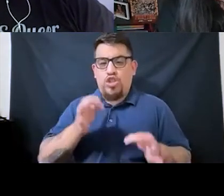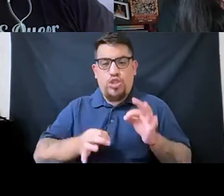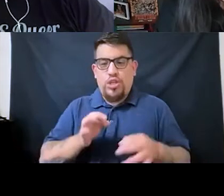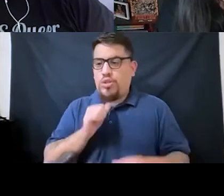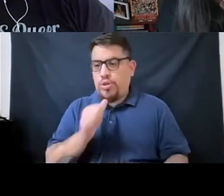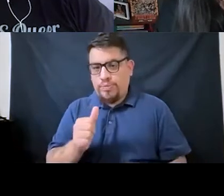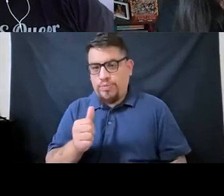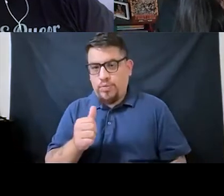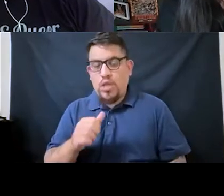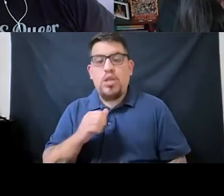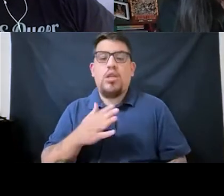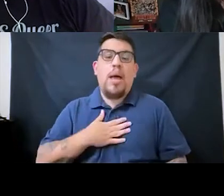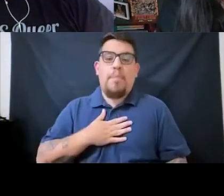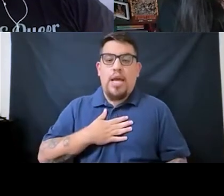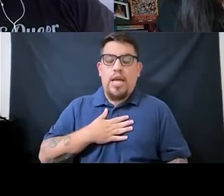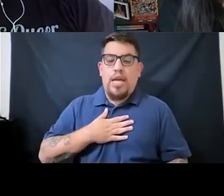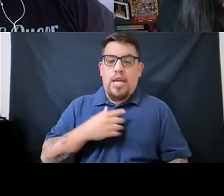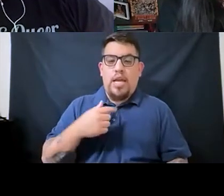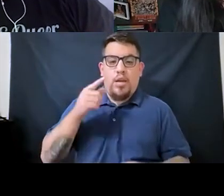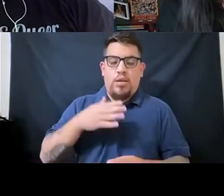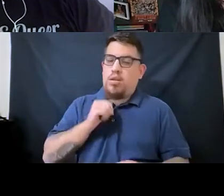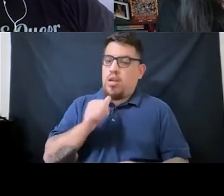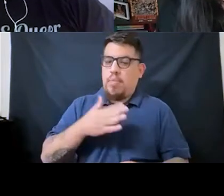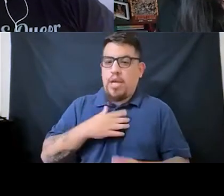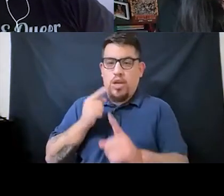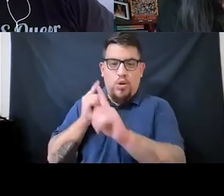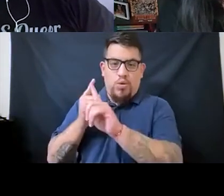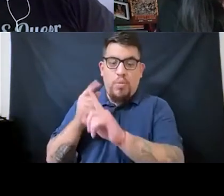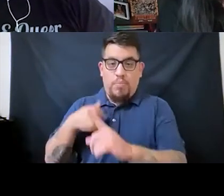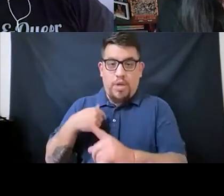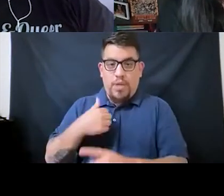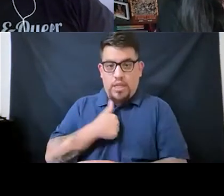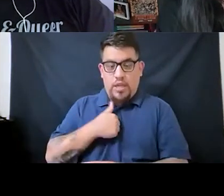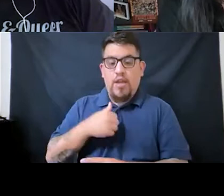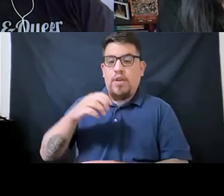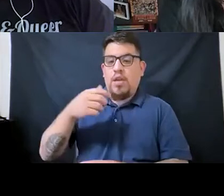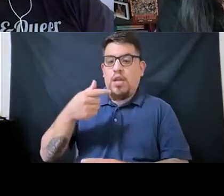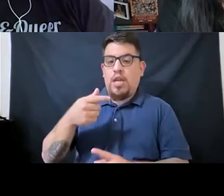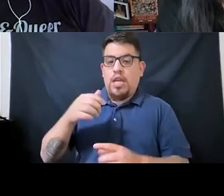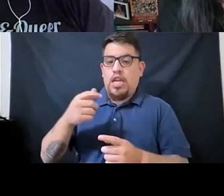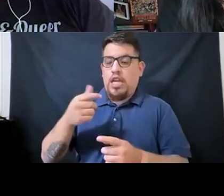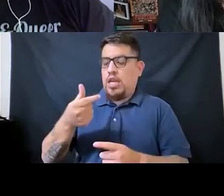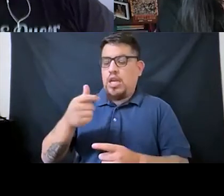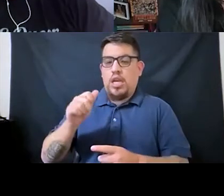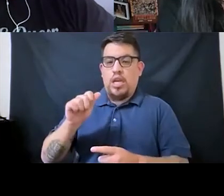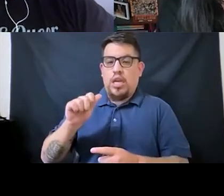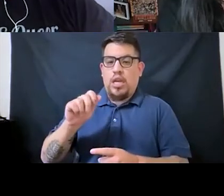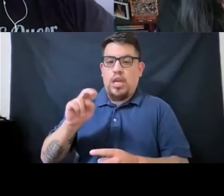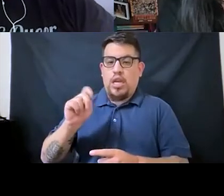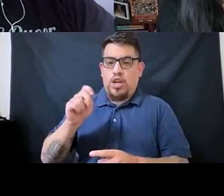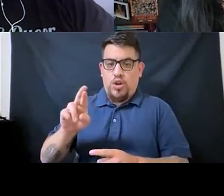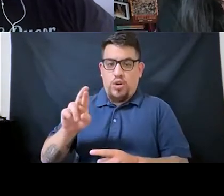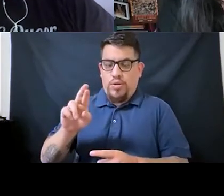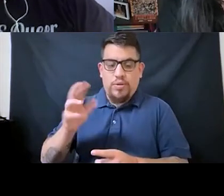my personal goals. I, too, am a gainer, and while I want to grow to a size that most civilians, a term